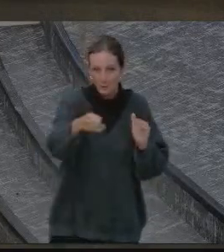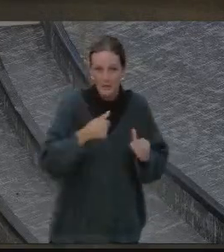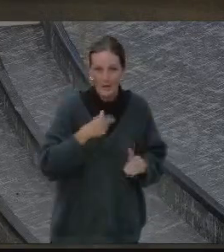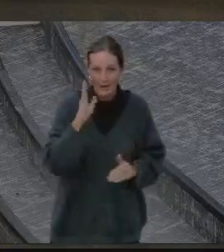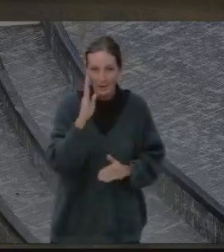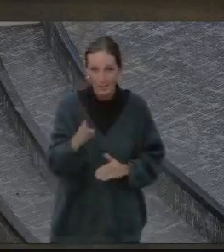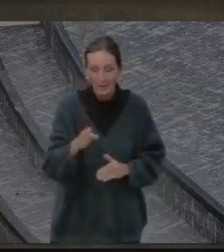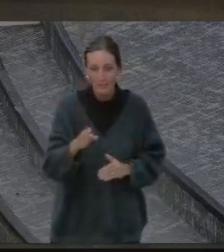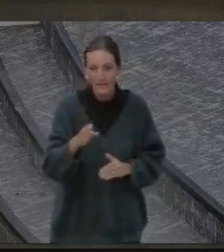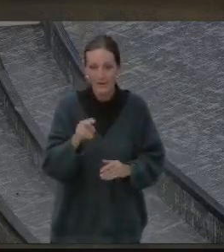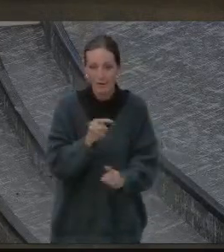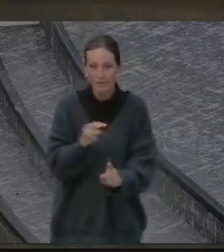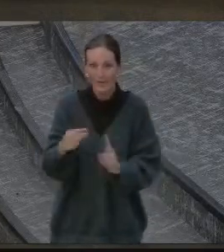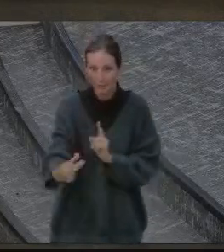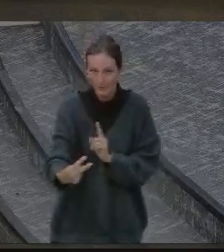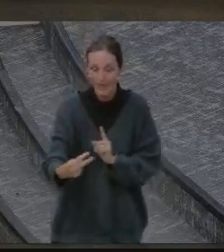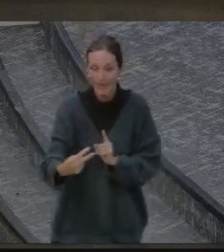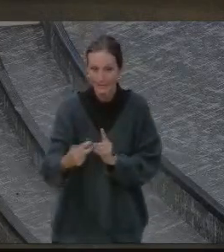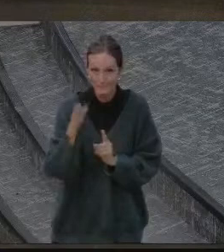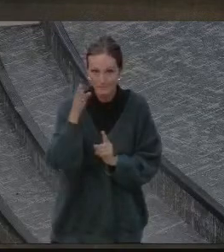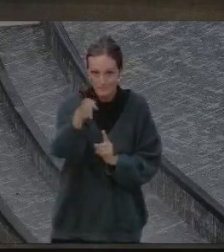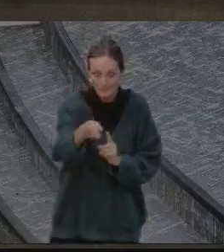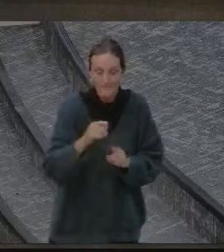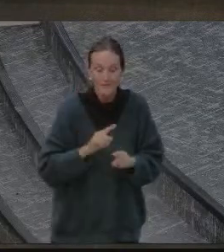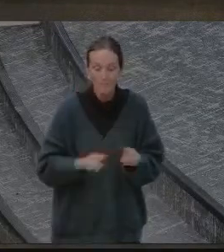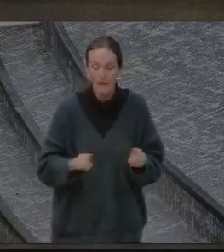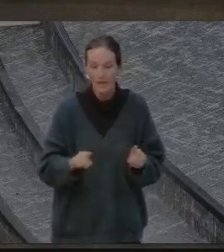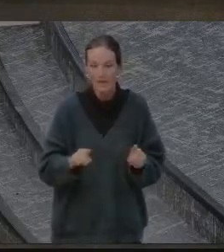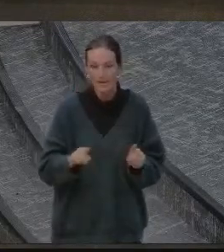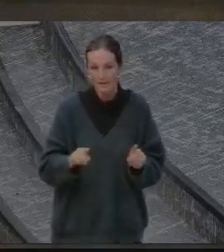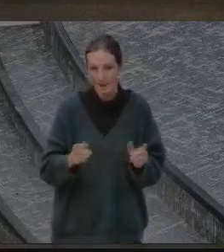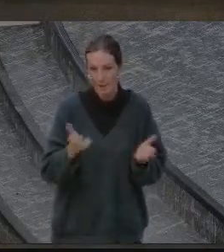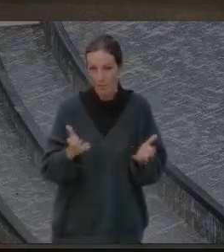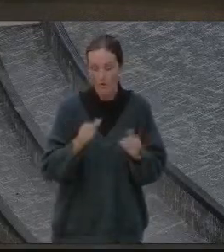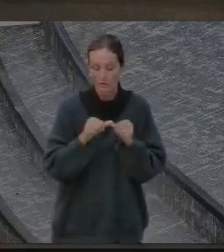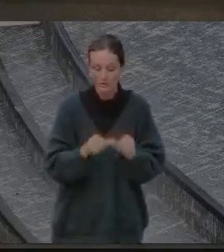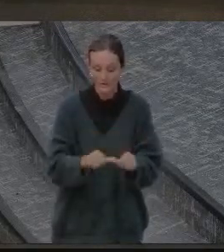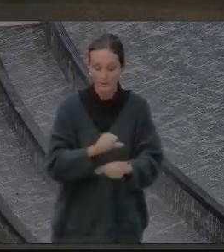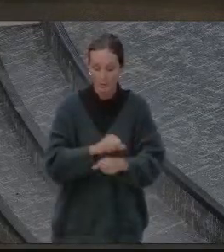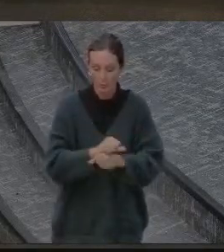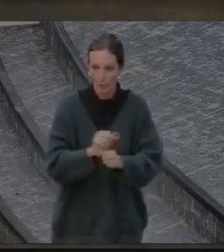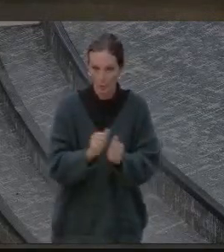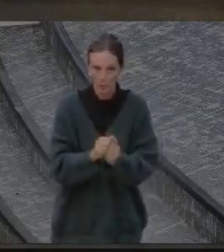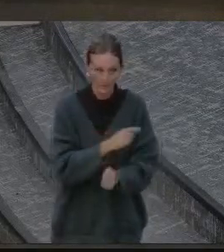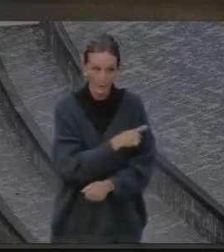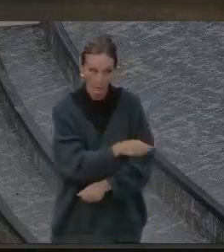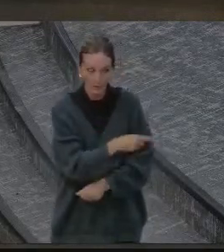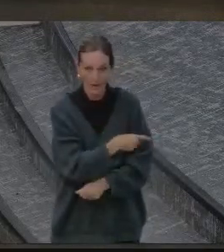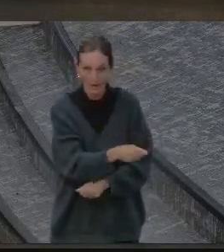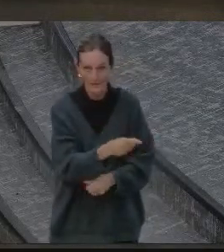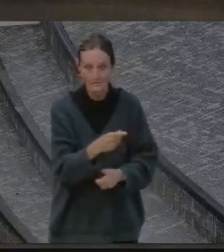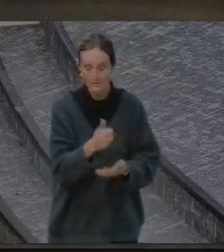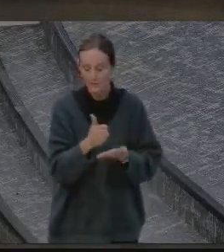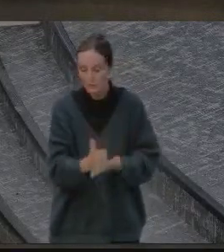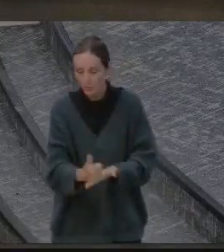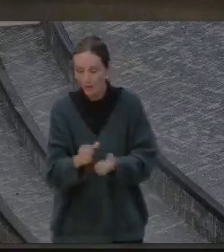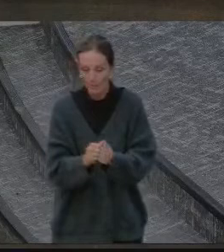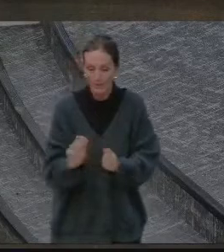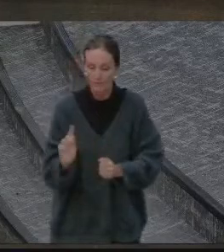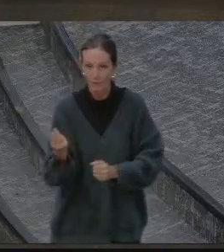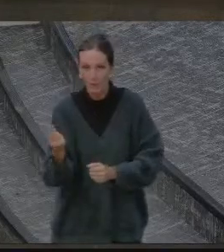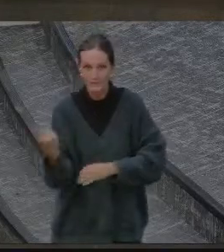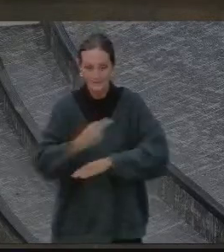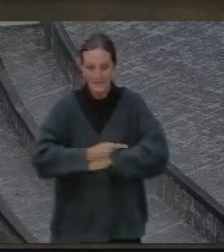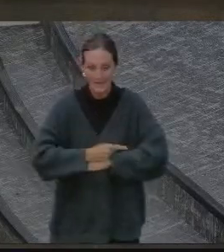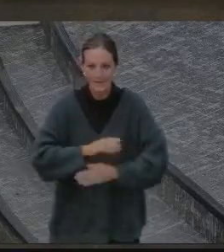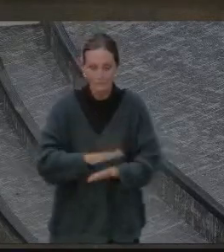the other side, but I would definitely love to continue to work with you all to get the community back at the schools on the first day with our